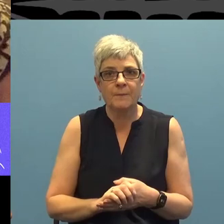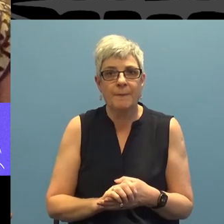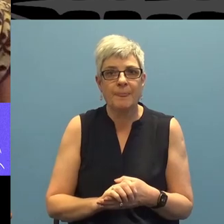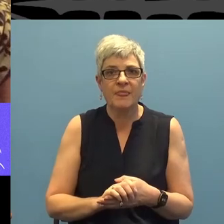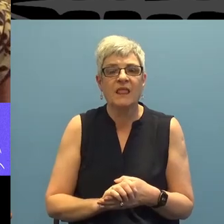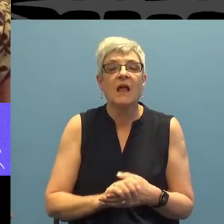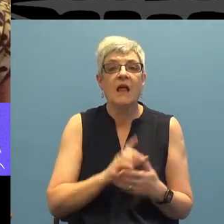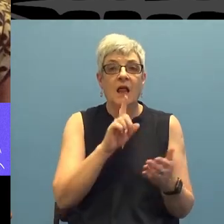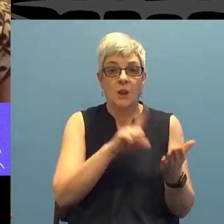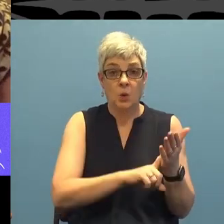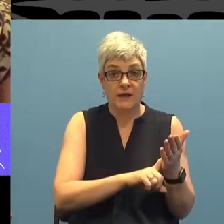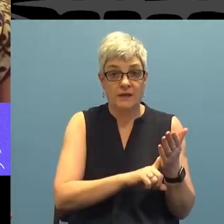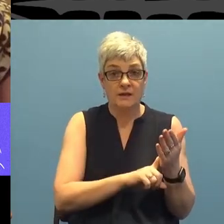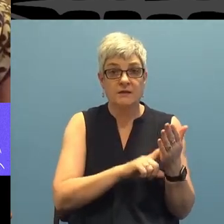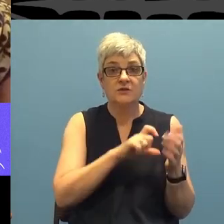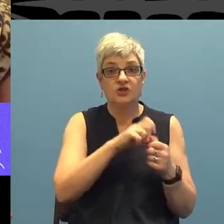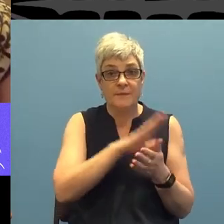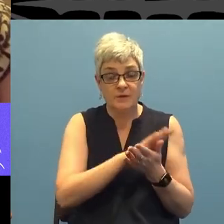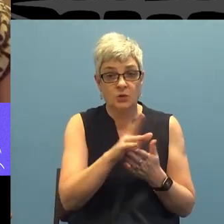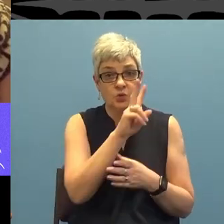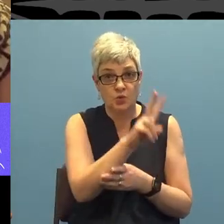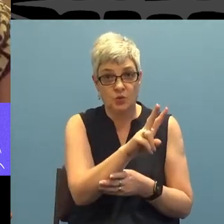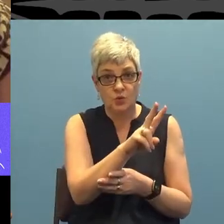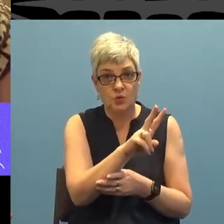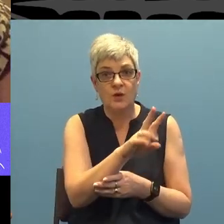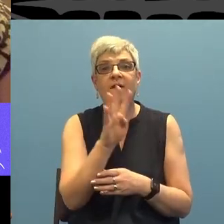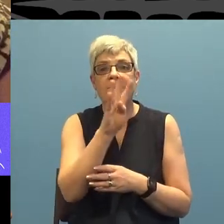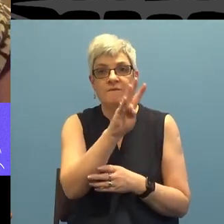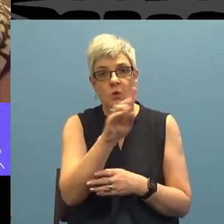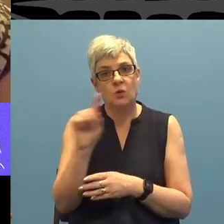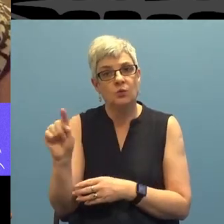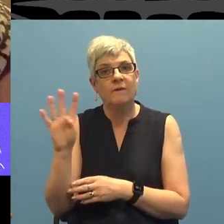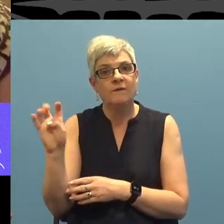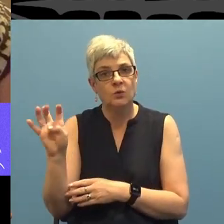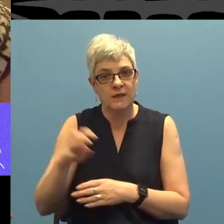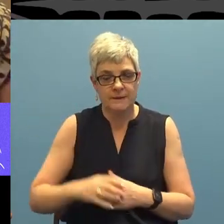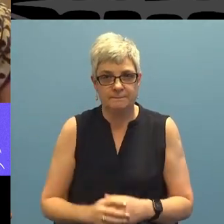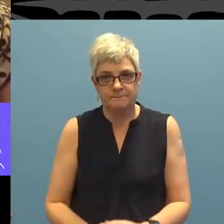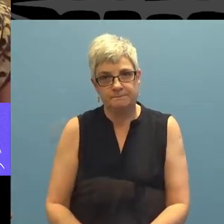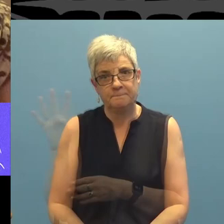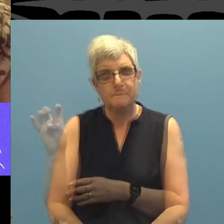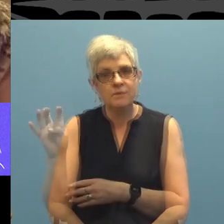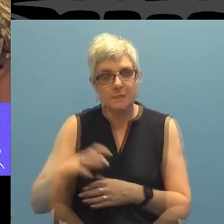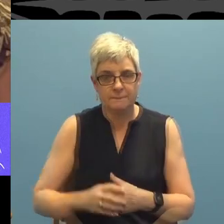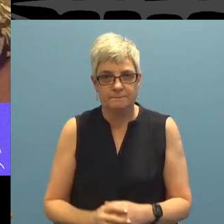Luke. It's Luke chapter 2, reading from verse 4 to 14.